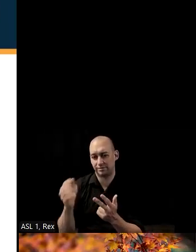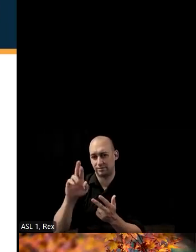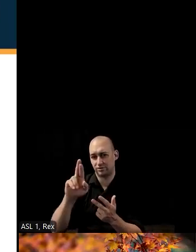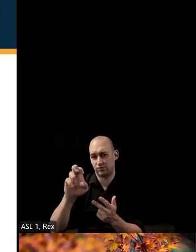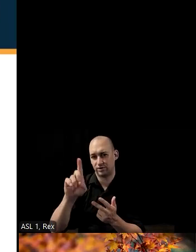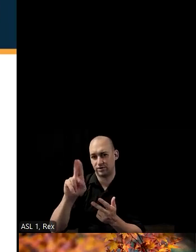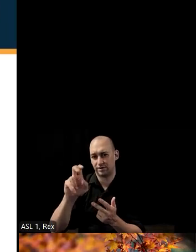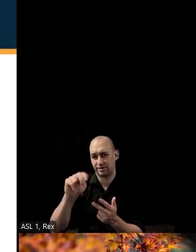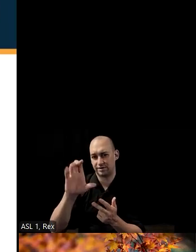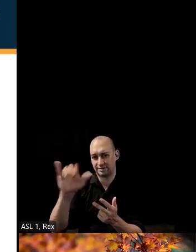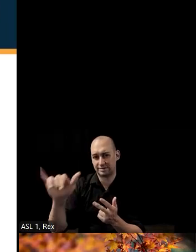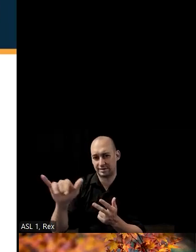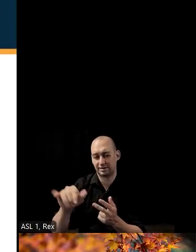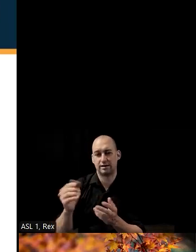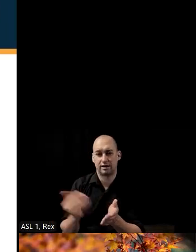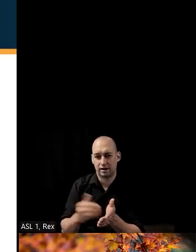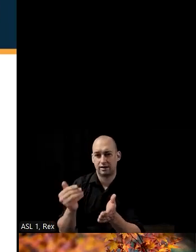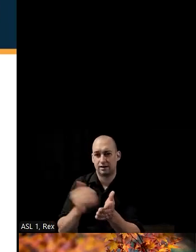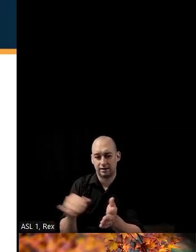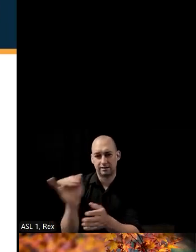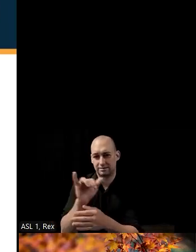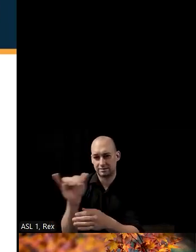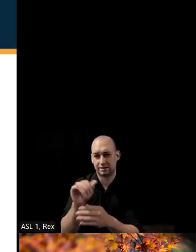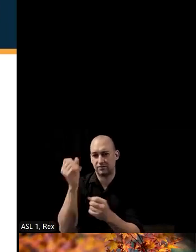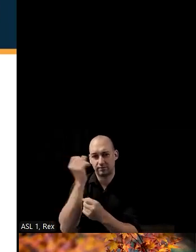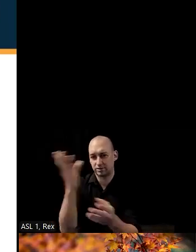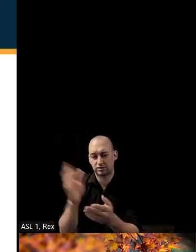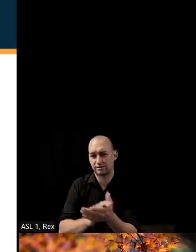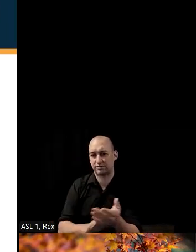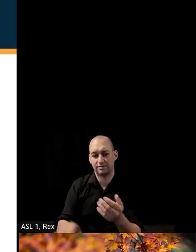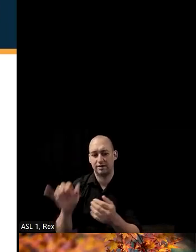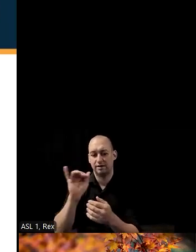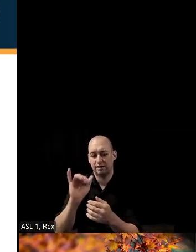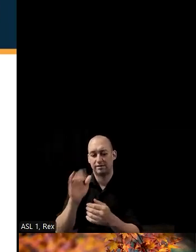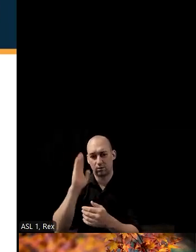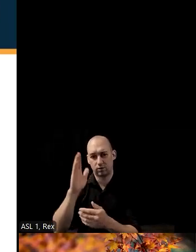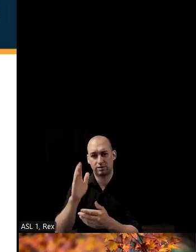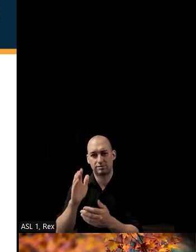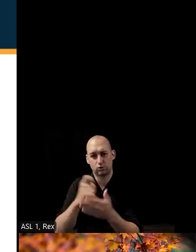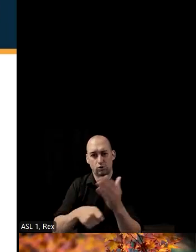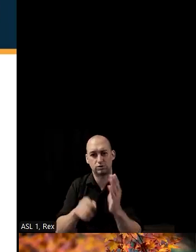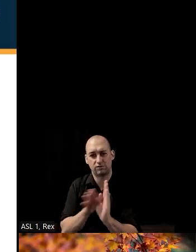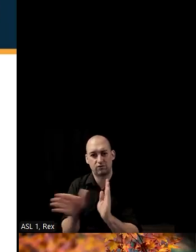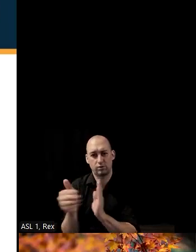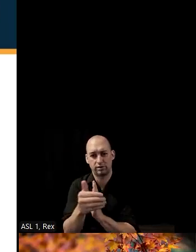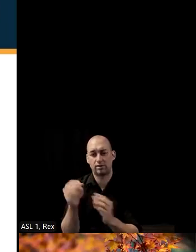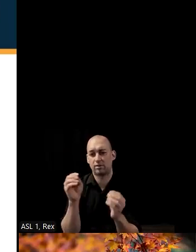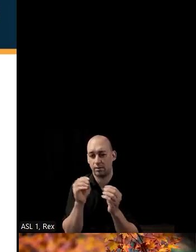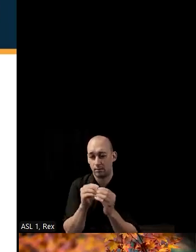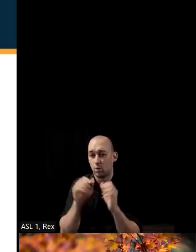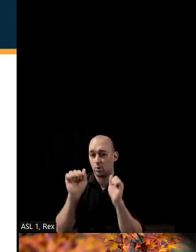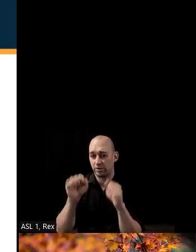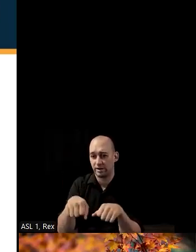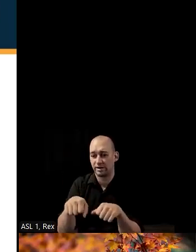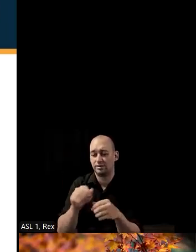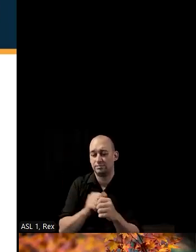over again, that's clearly an efficiency. Potential cost avoidance. So the more that we can promote